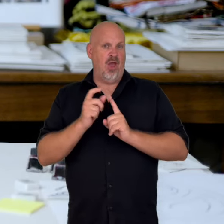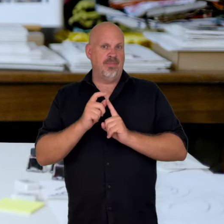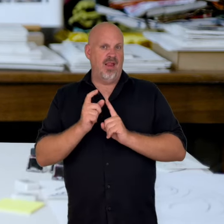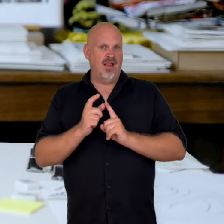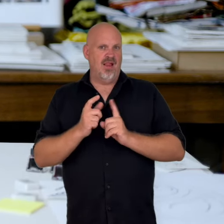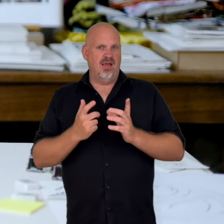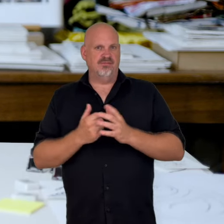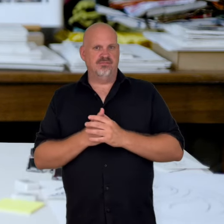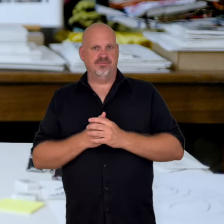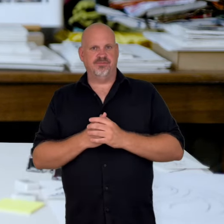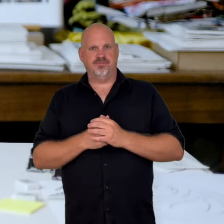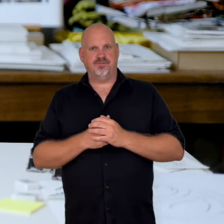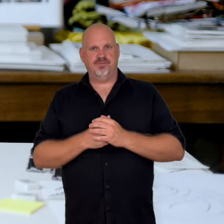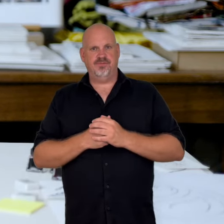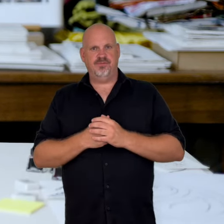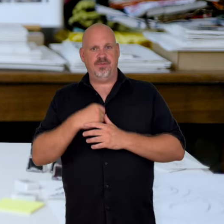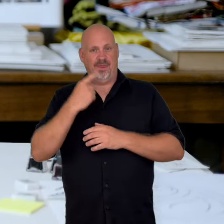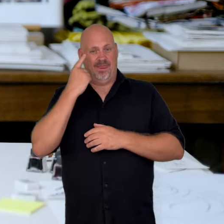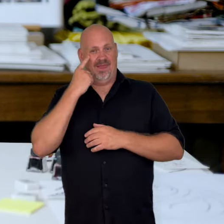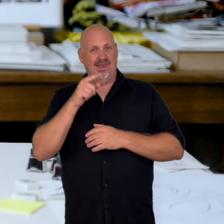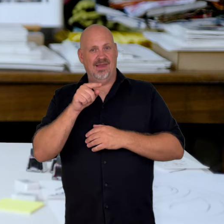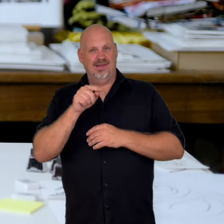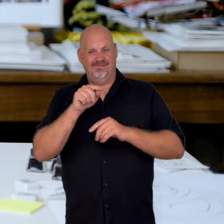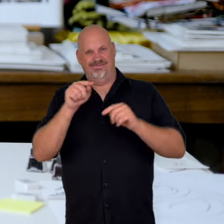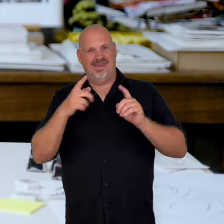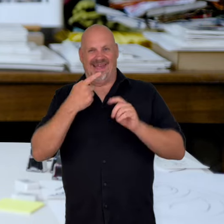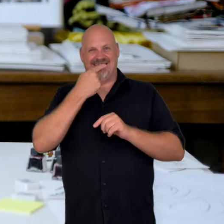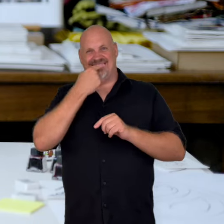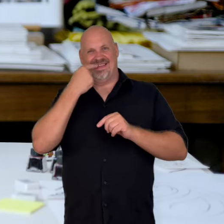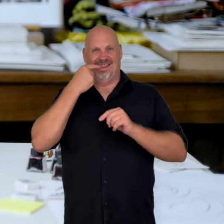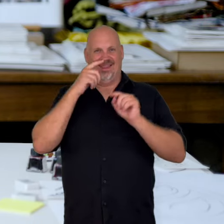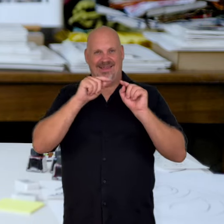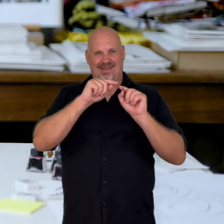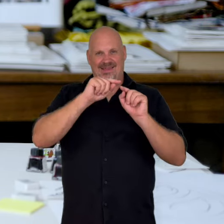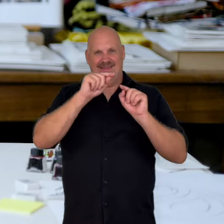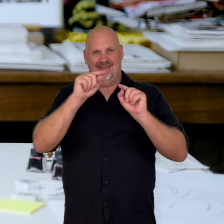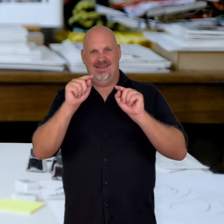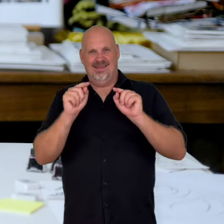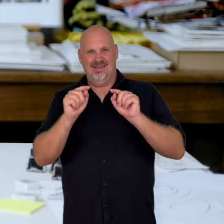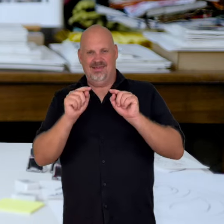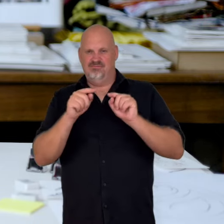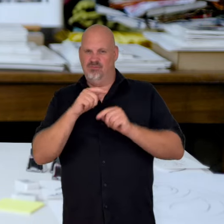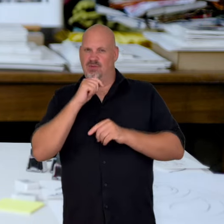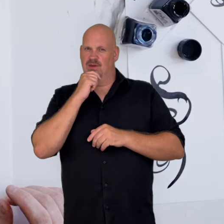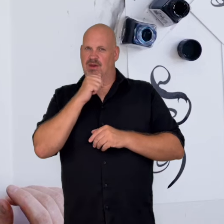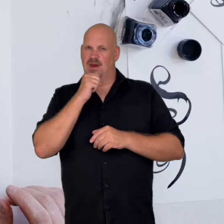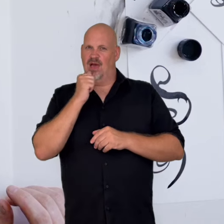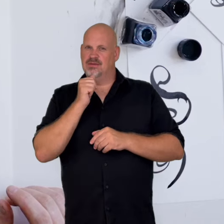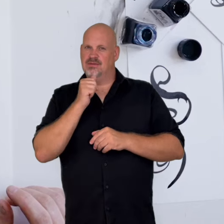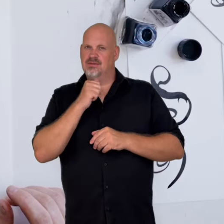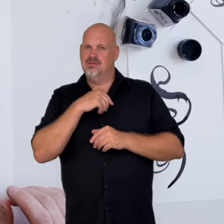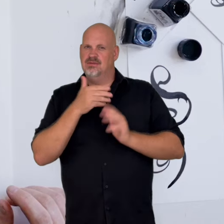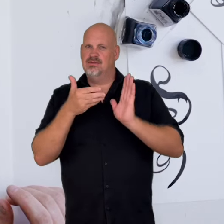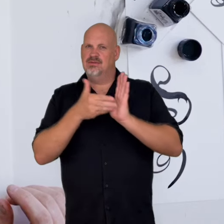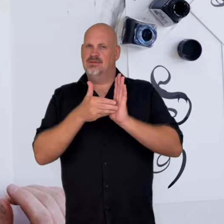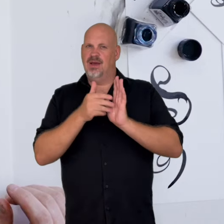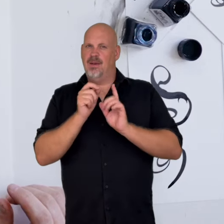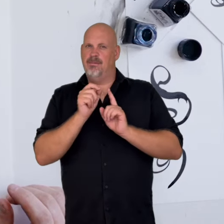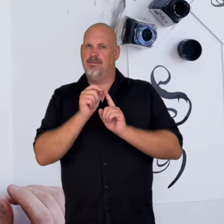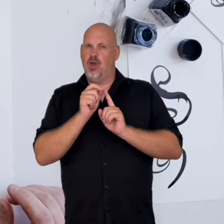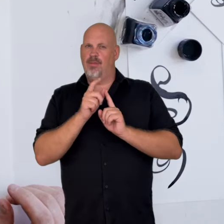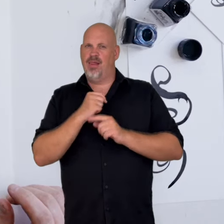make nice cards and things for gifts for people as well. That's starting to look really nice